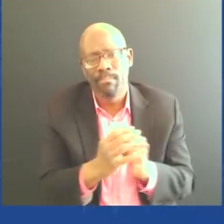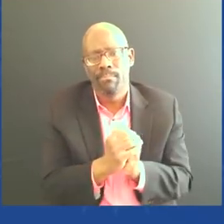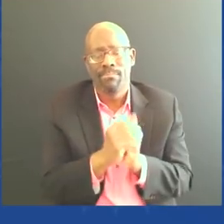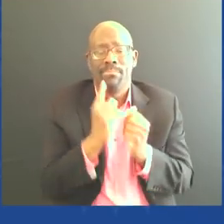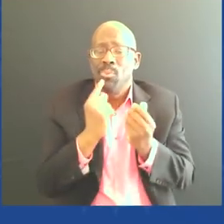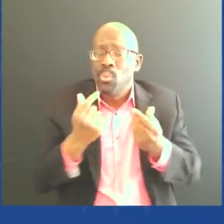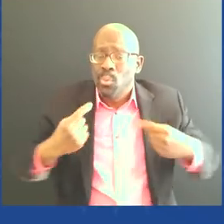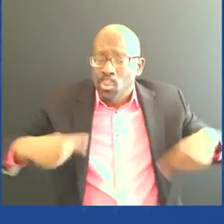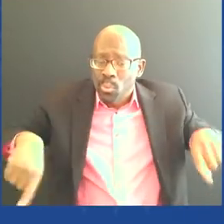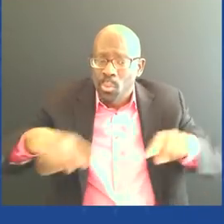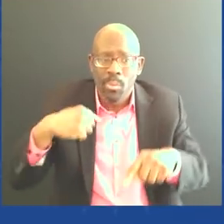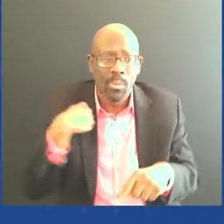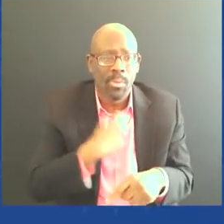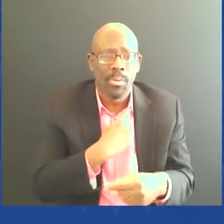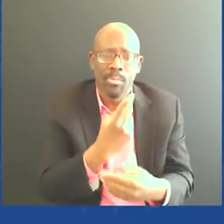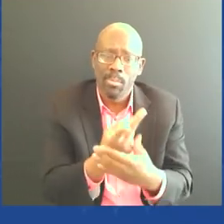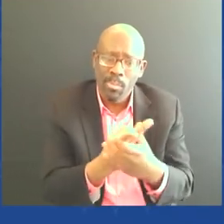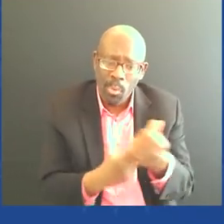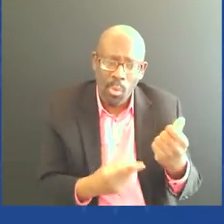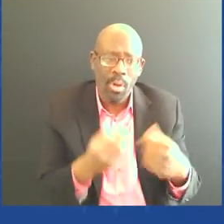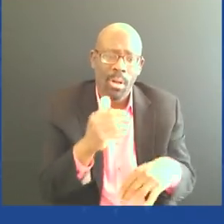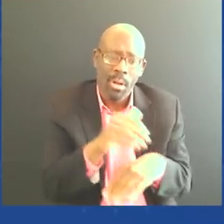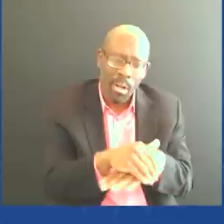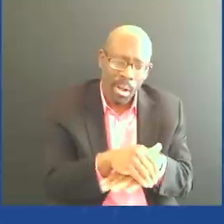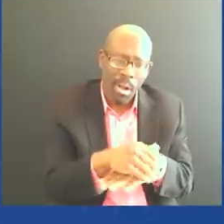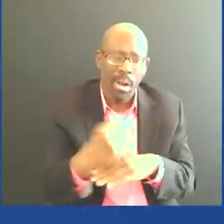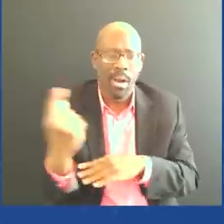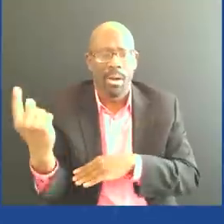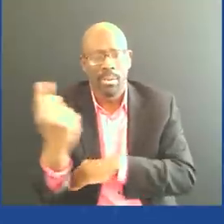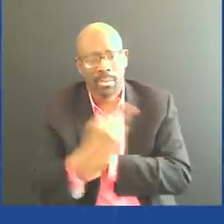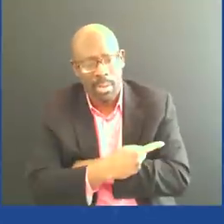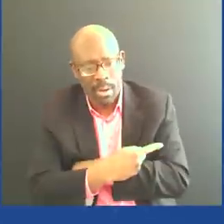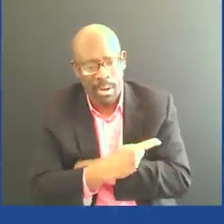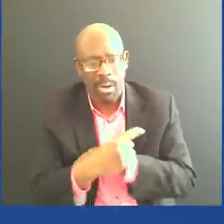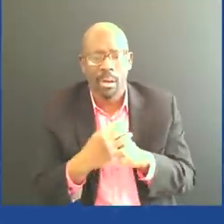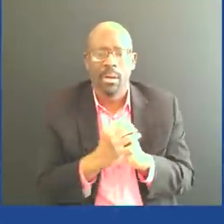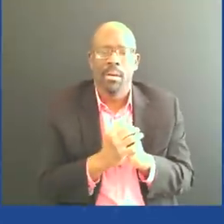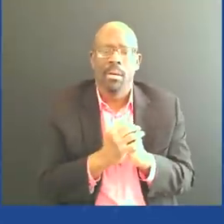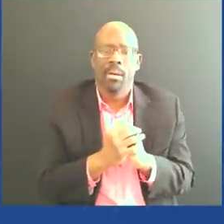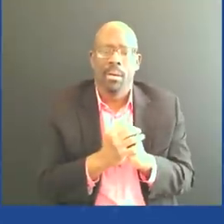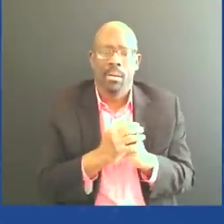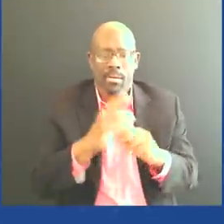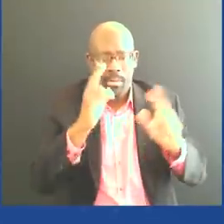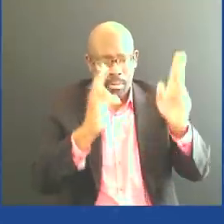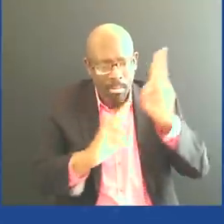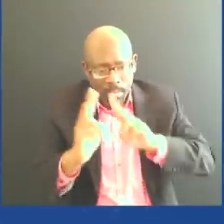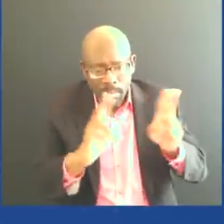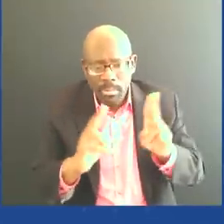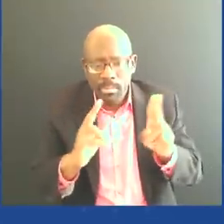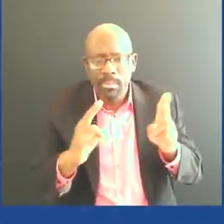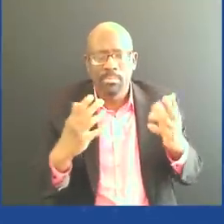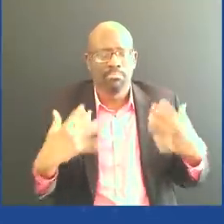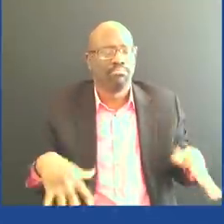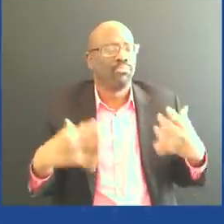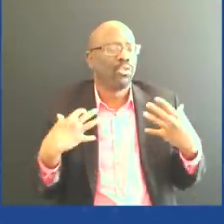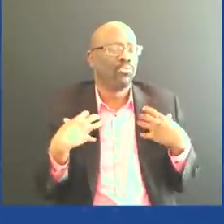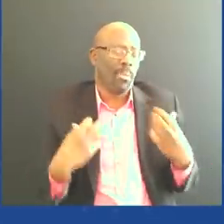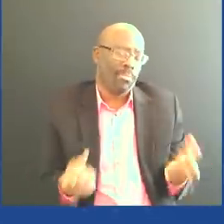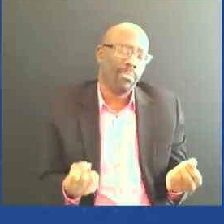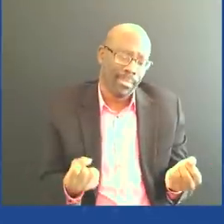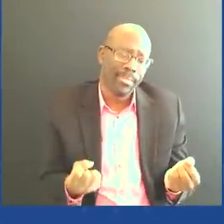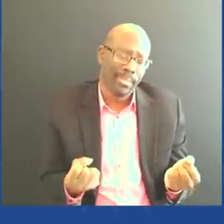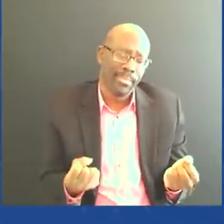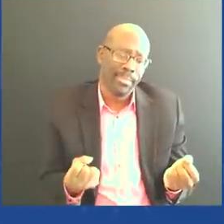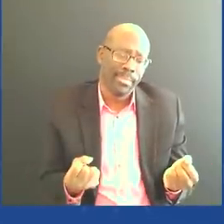day, the honor, courage, strength, and skill,